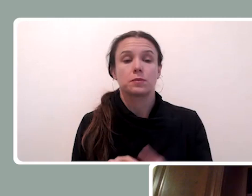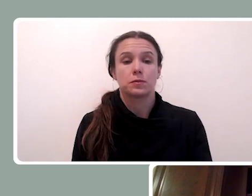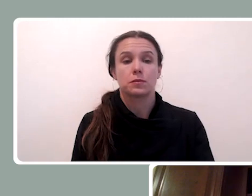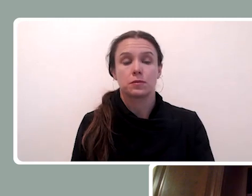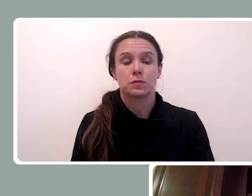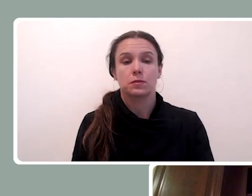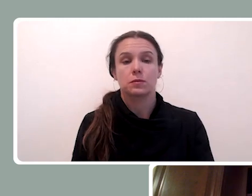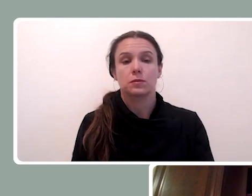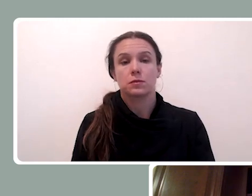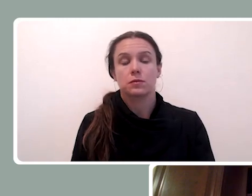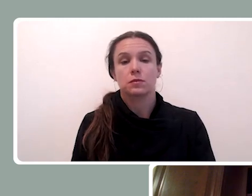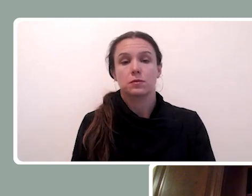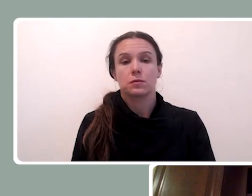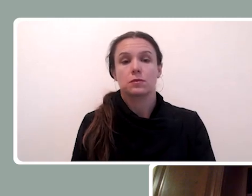time,